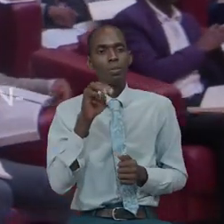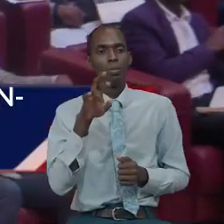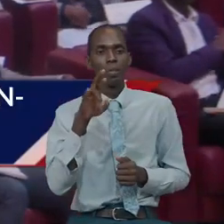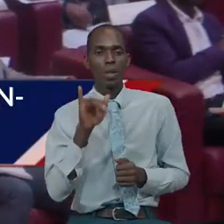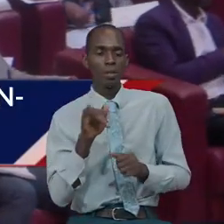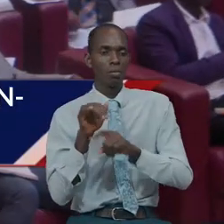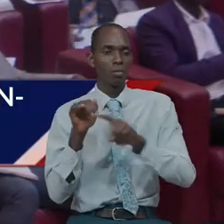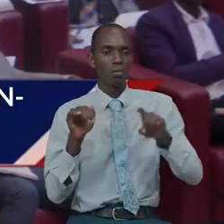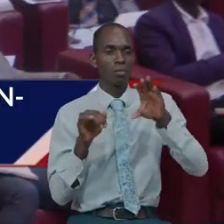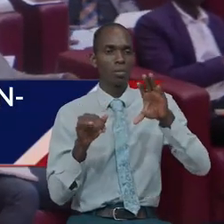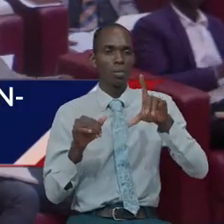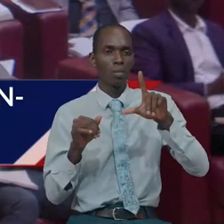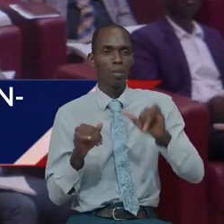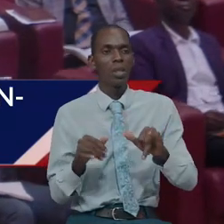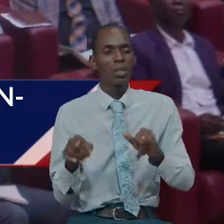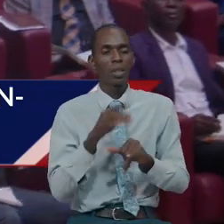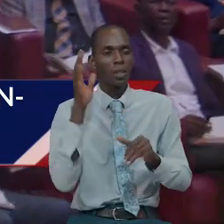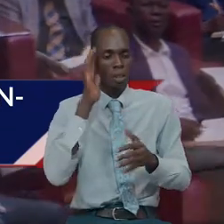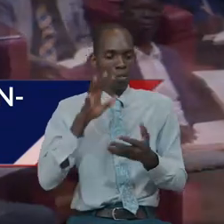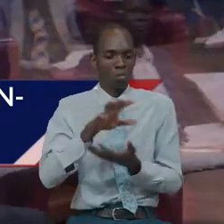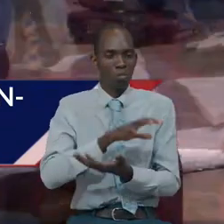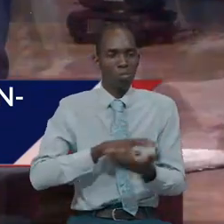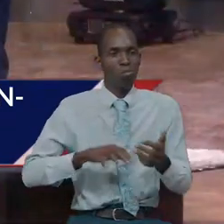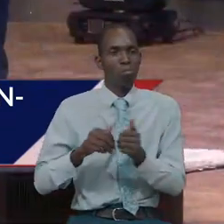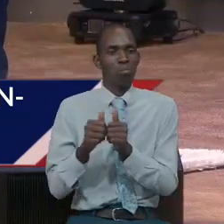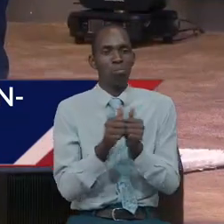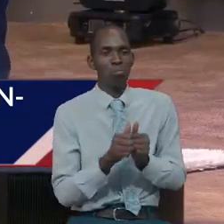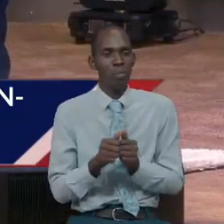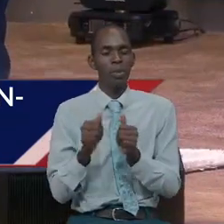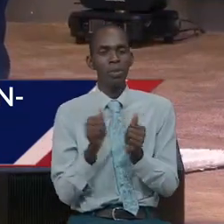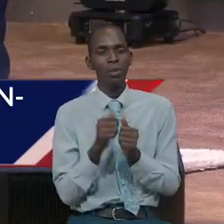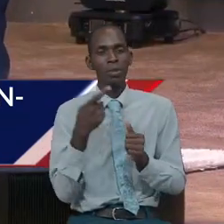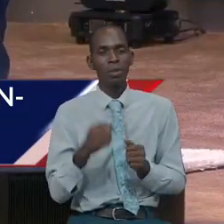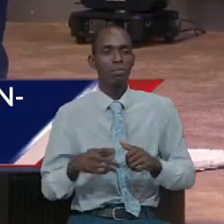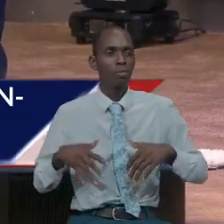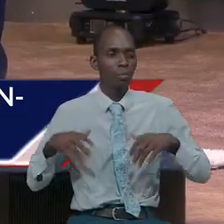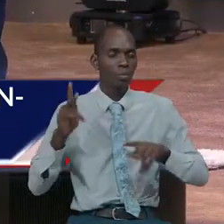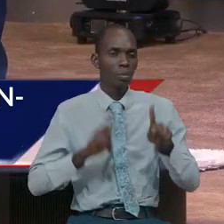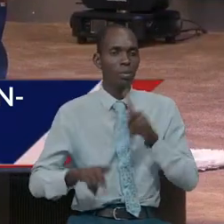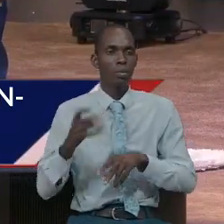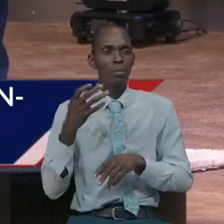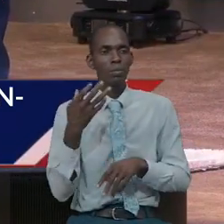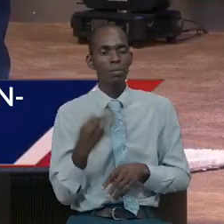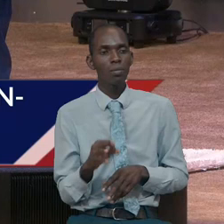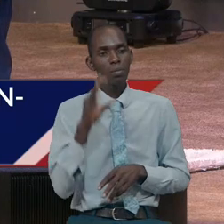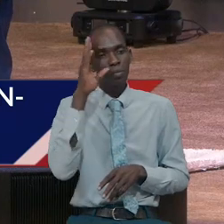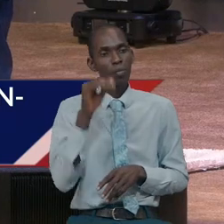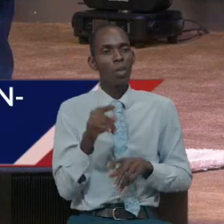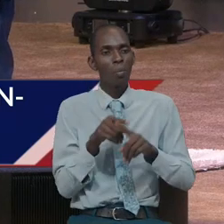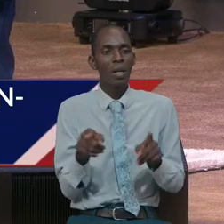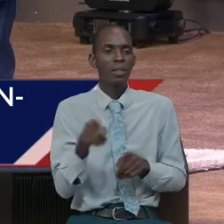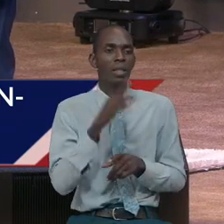clay, they shall mingle themselves with the seed of men, but they shall